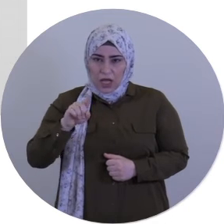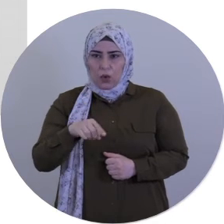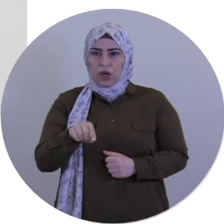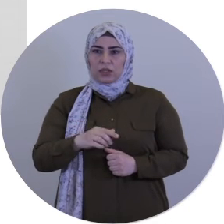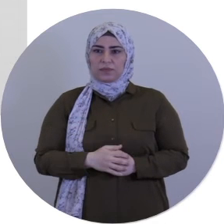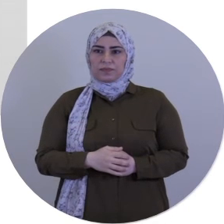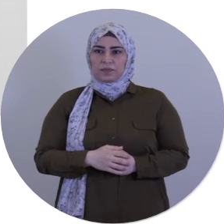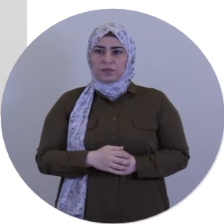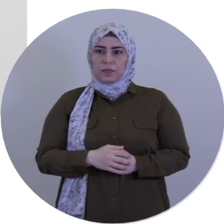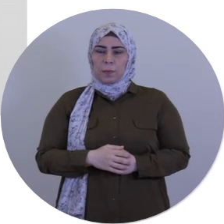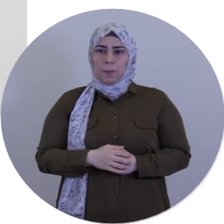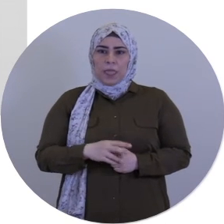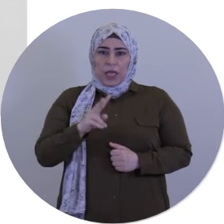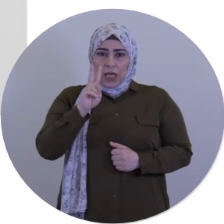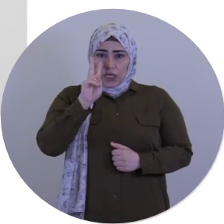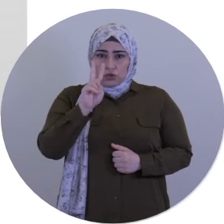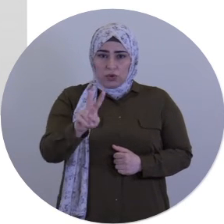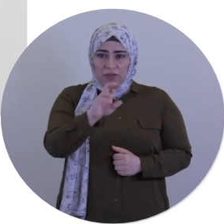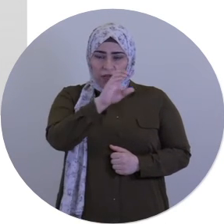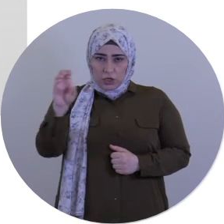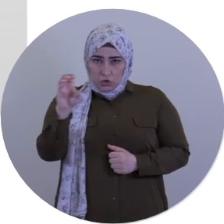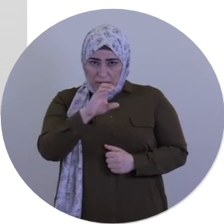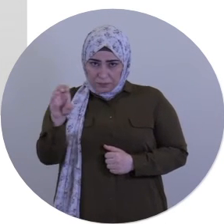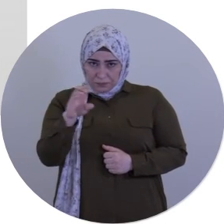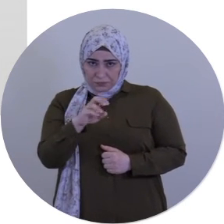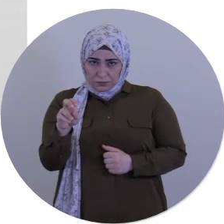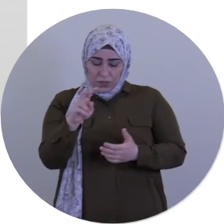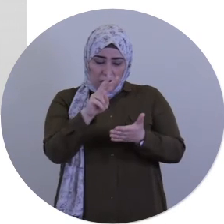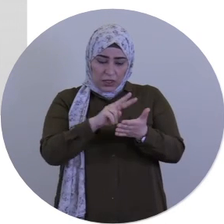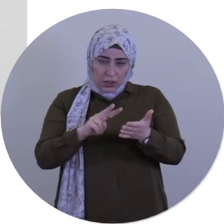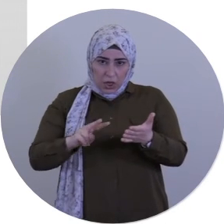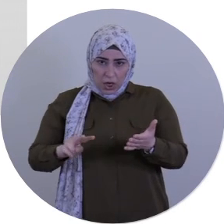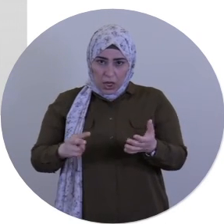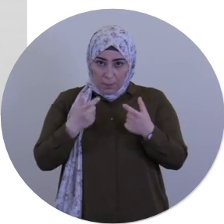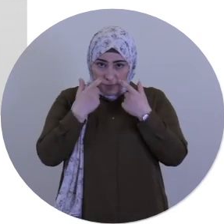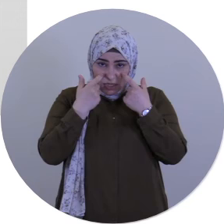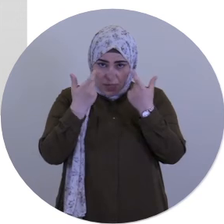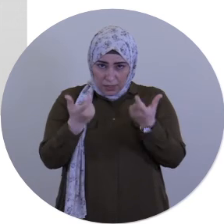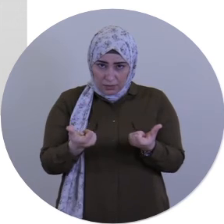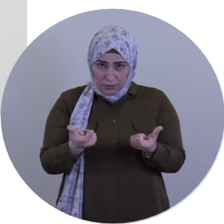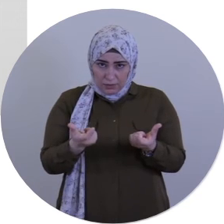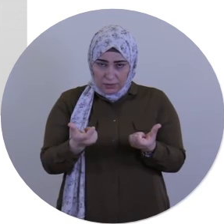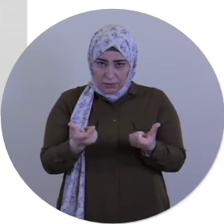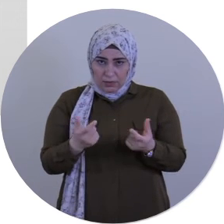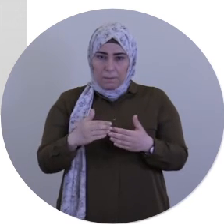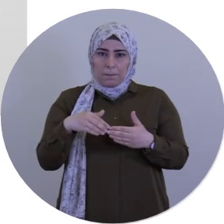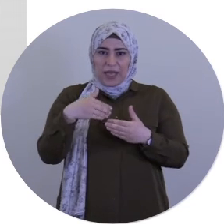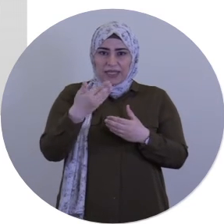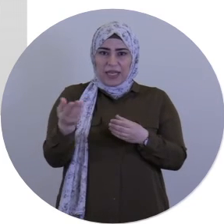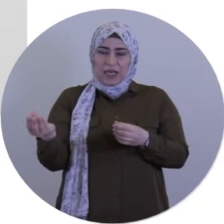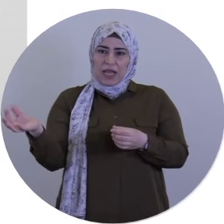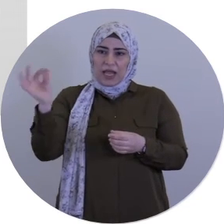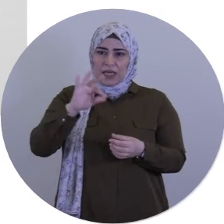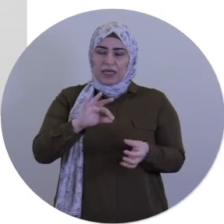Read the sentences below. Insert the correct phrase from the box and correct any incorrect quantifiers. We have used to